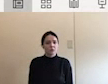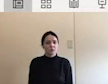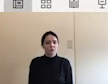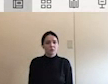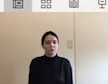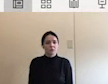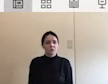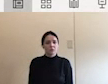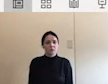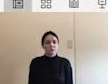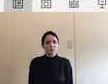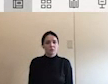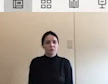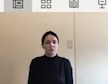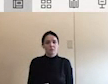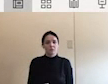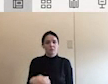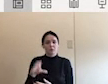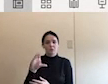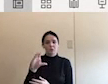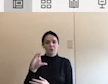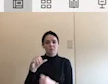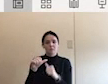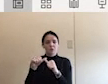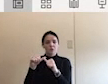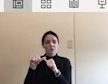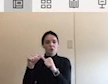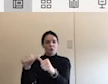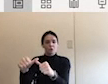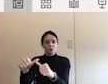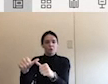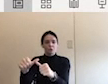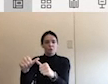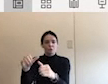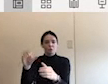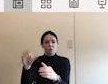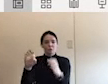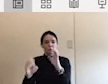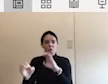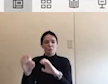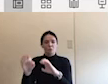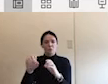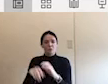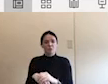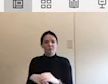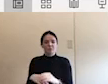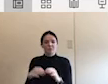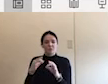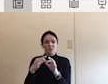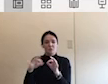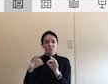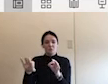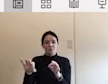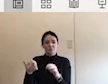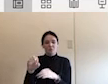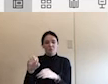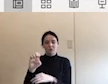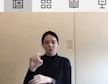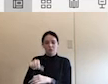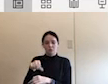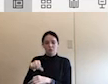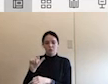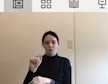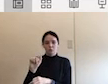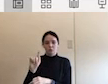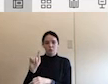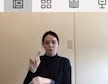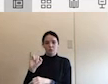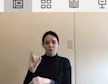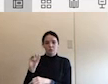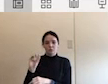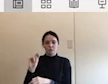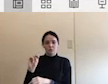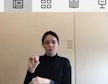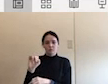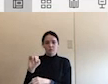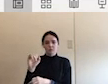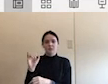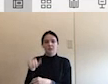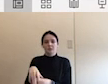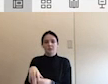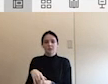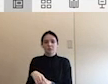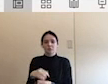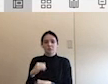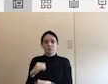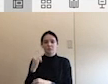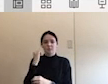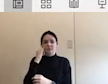that continuity equation. The simplest explanation for the continuity equation is this. So when you go out in your garden, and I